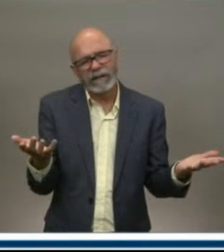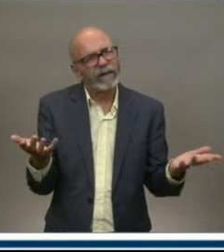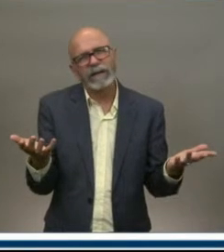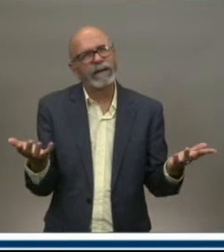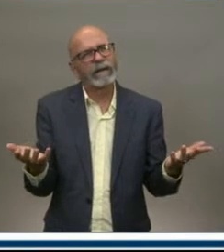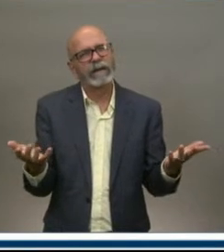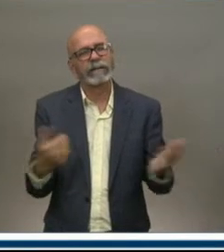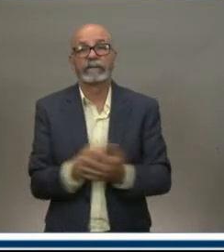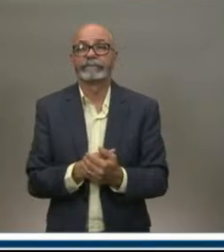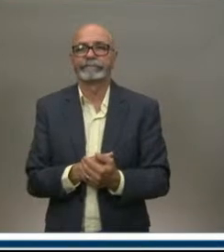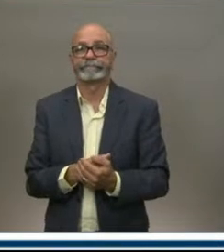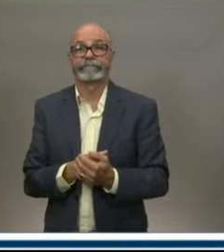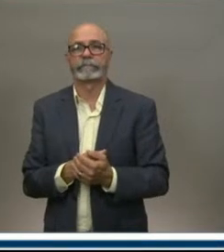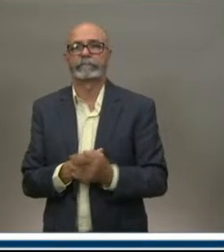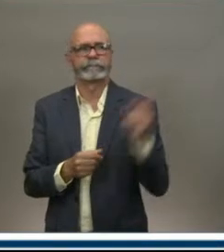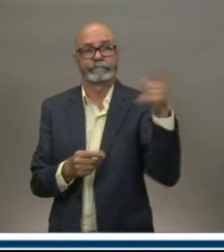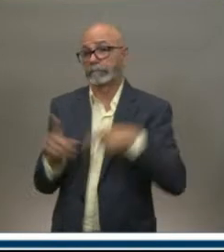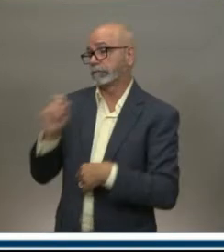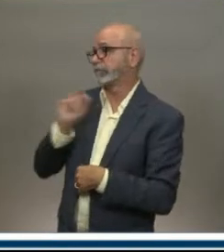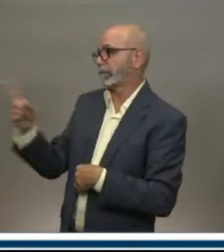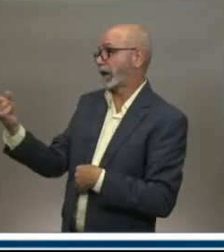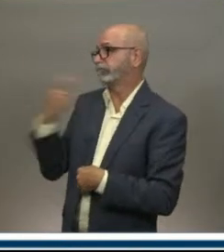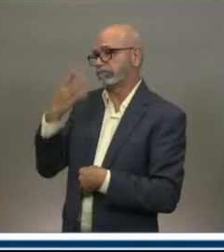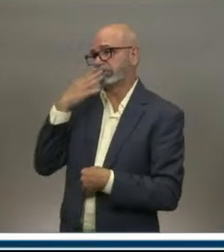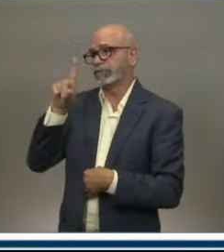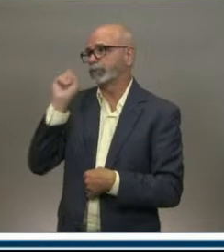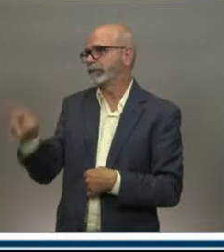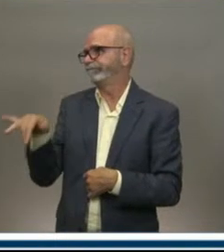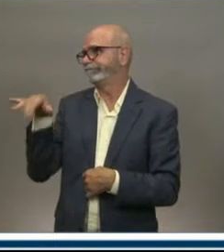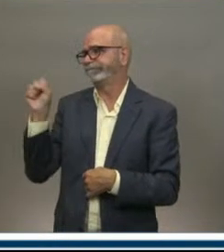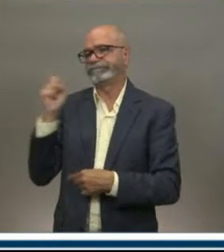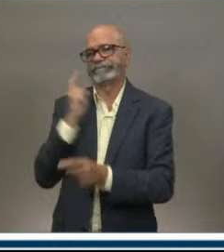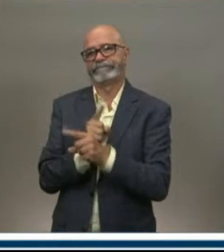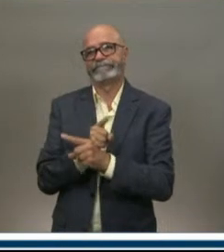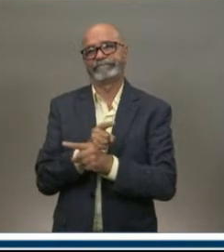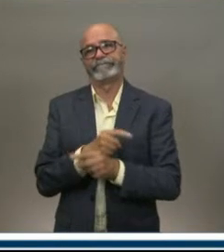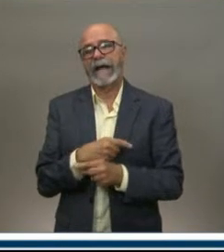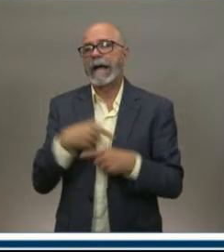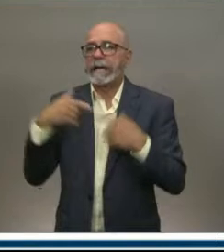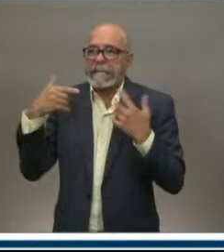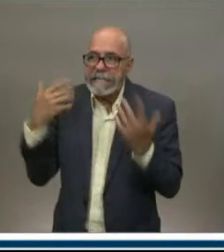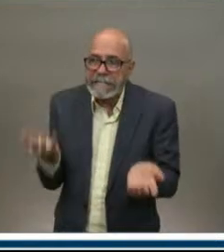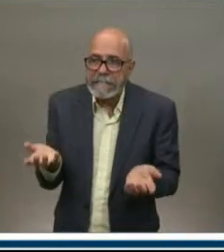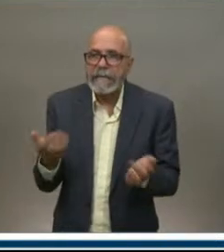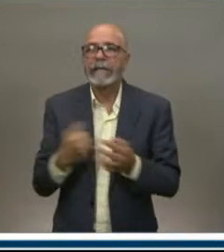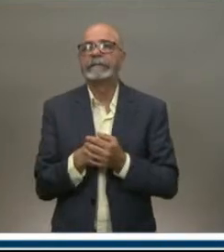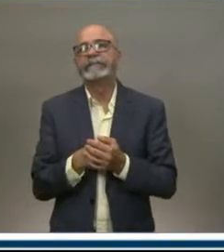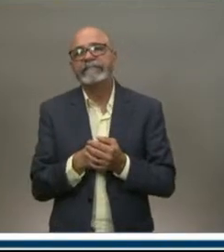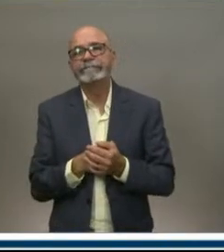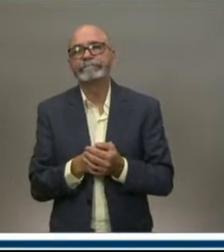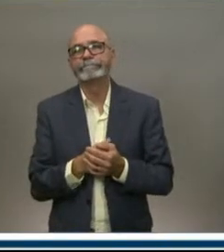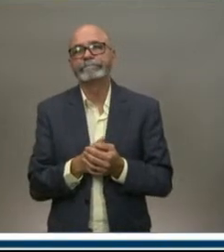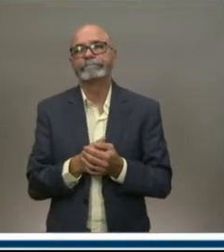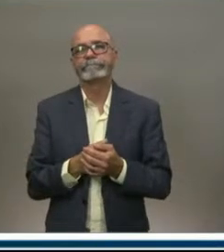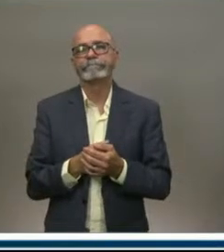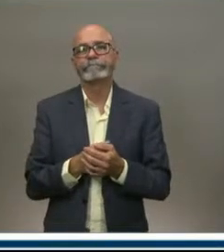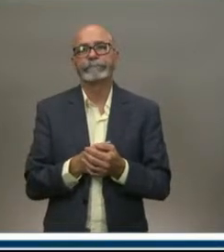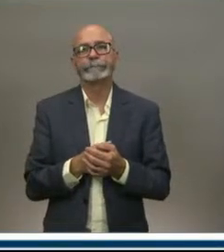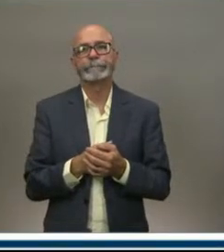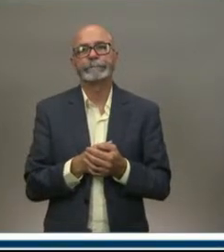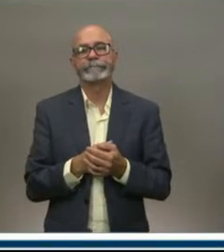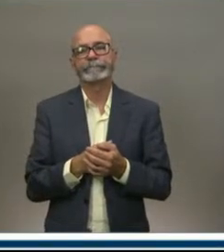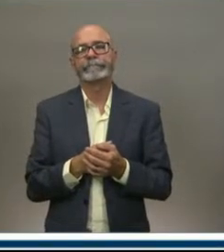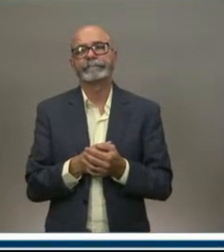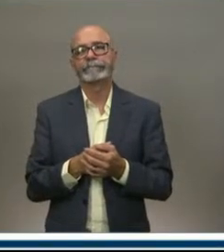Thanks for the question. I think first is that, again, reminder that throughout the